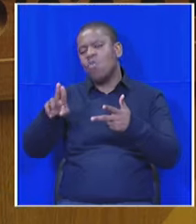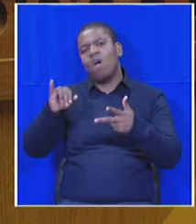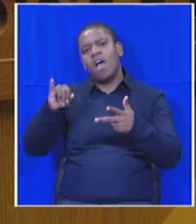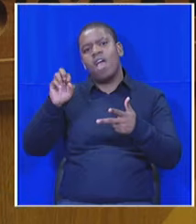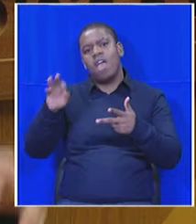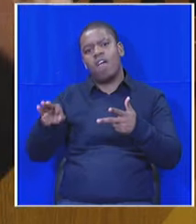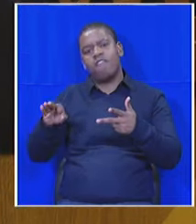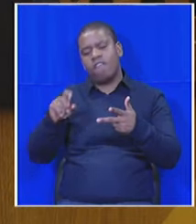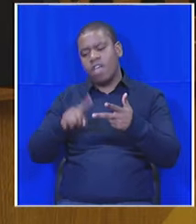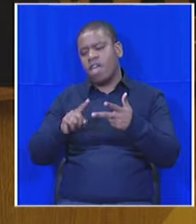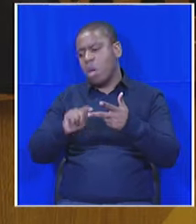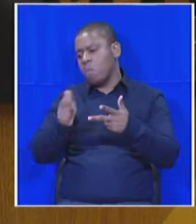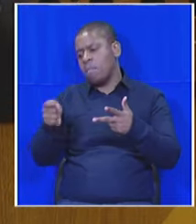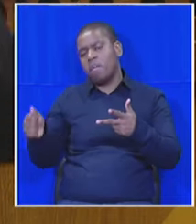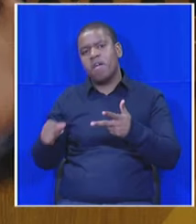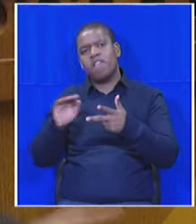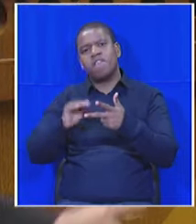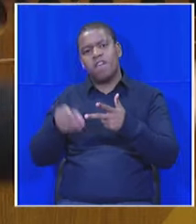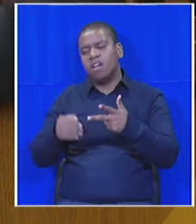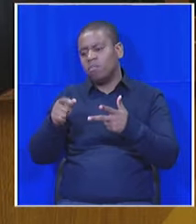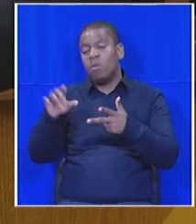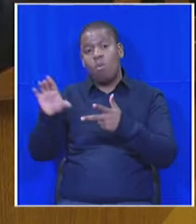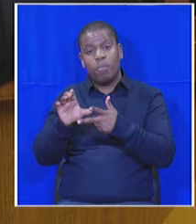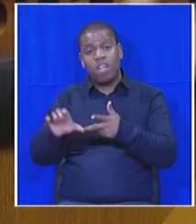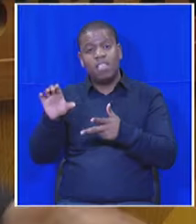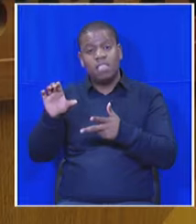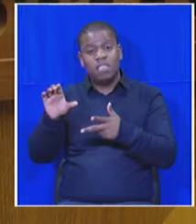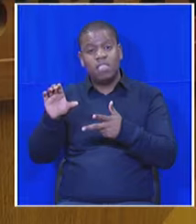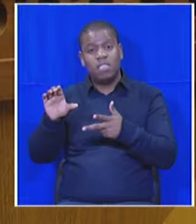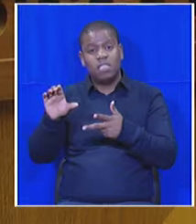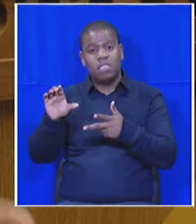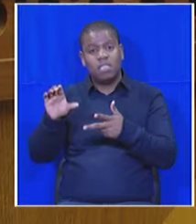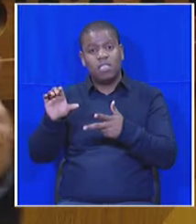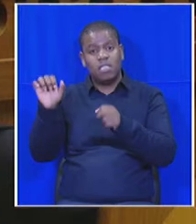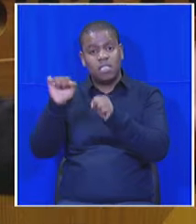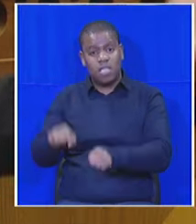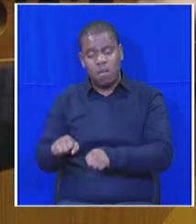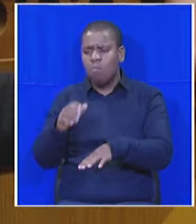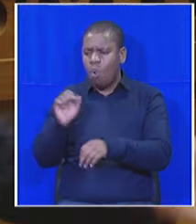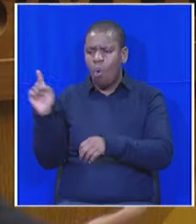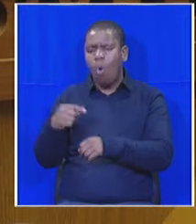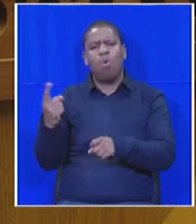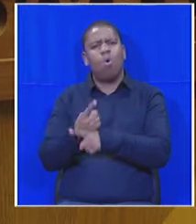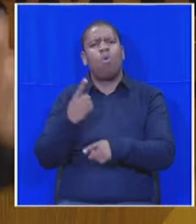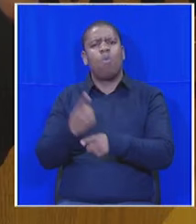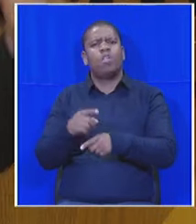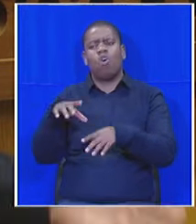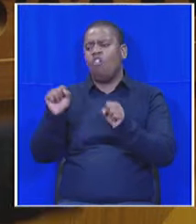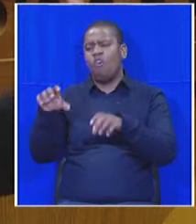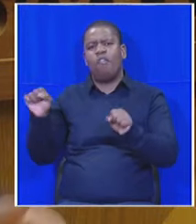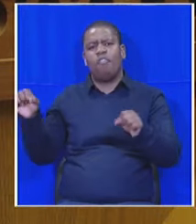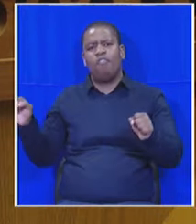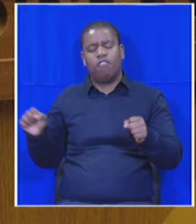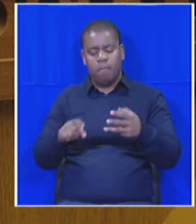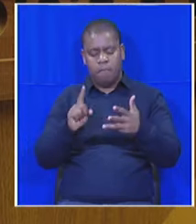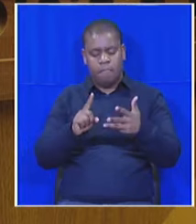and the compensation fund, particularly with the computer system that is offline 2 days a week in every Labour centre in the country. Number